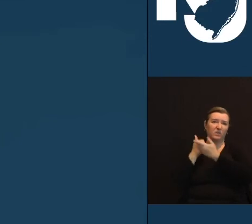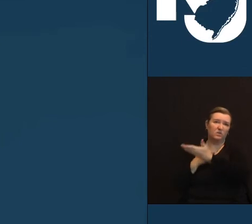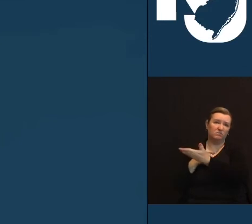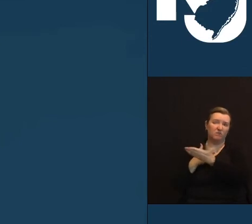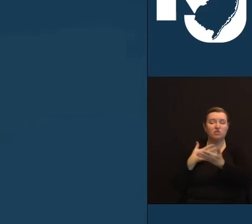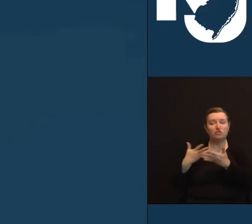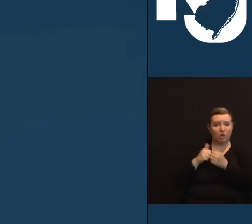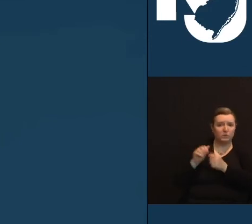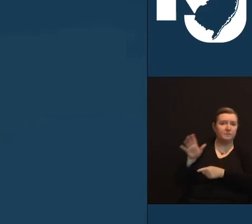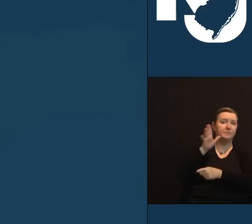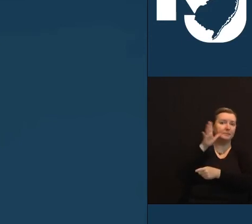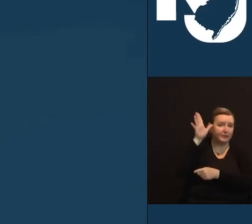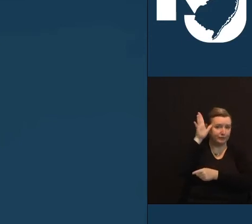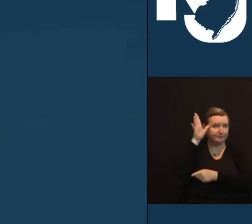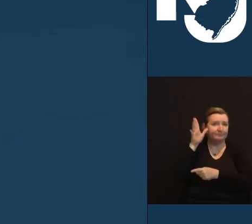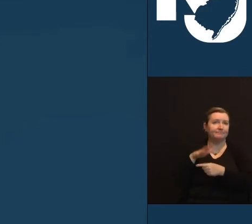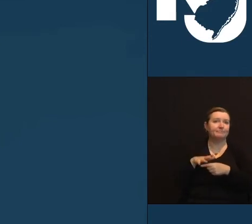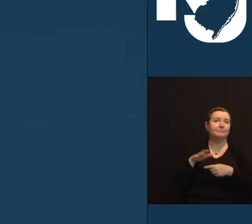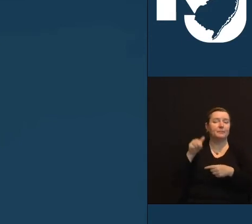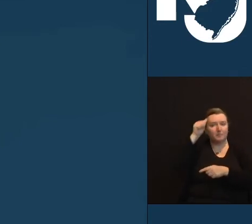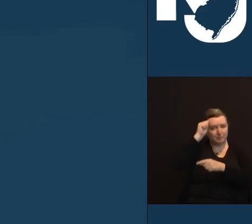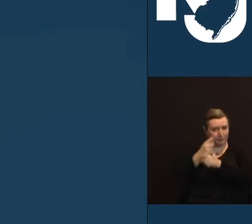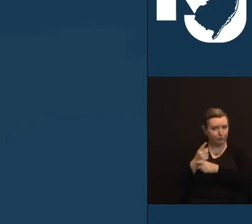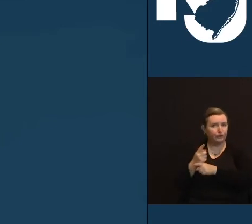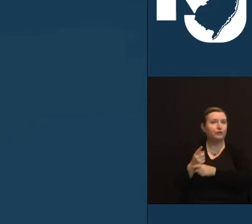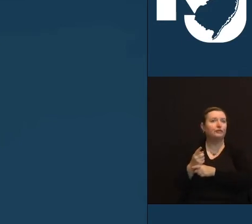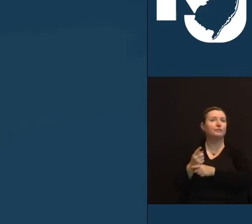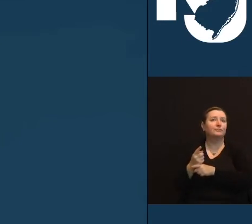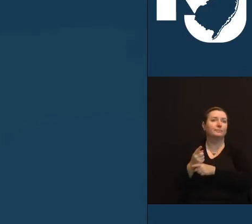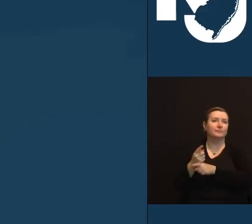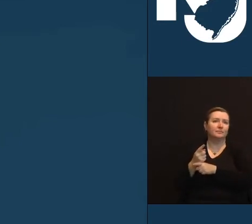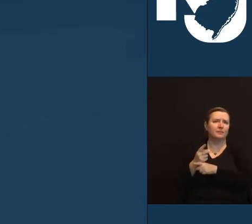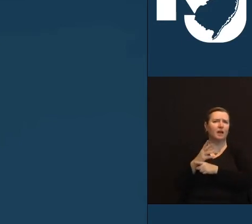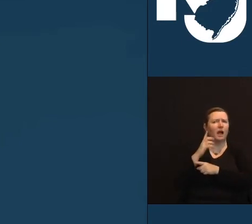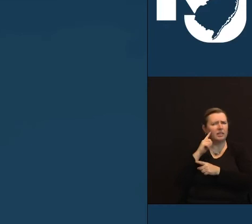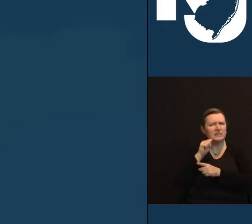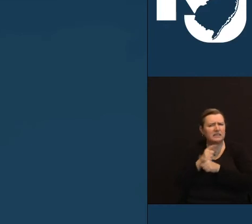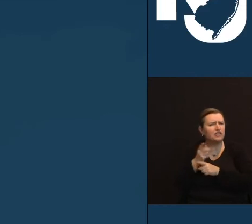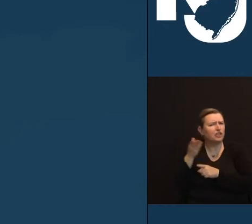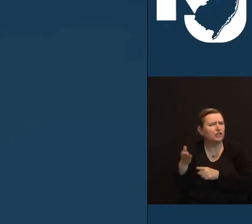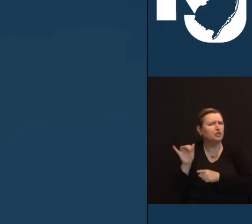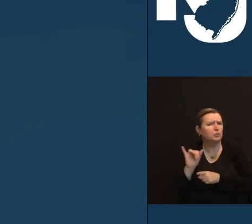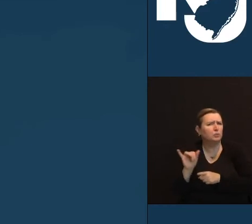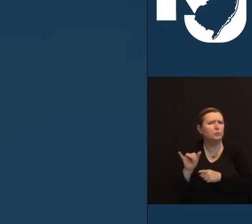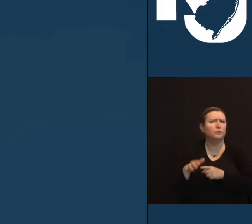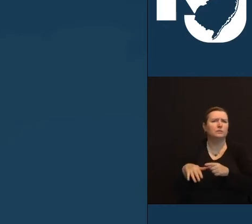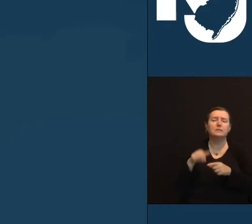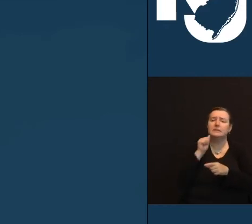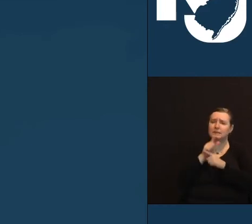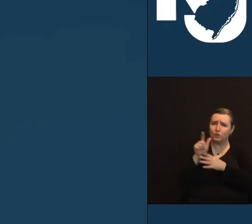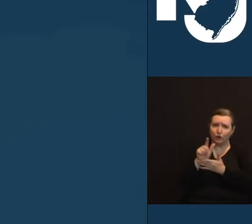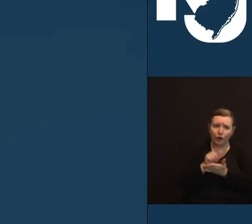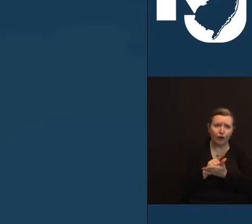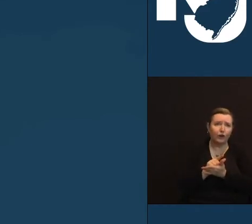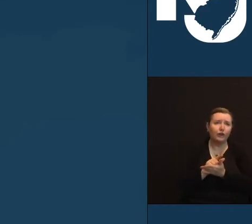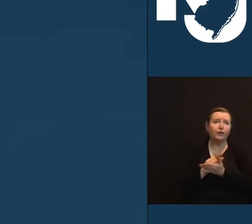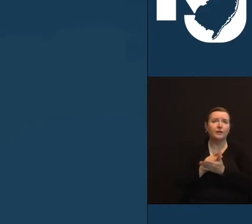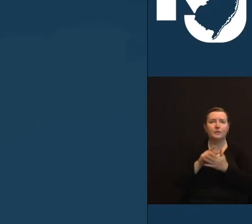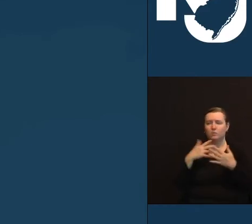as Brian, and I believe her sisters were also there, as well as sister-in-law and her parents. You can